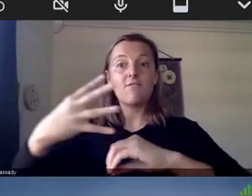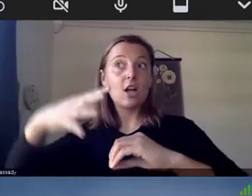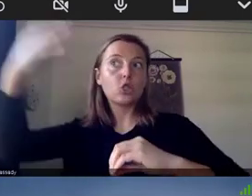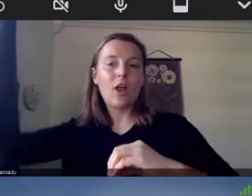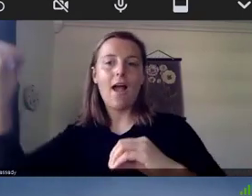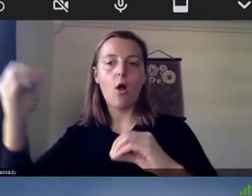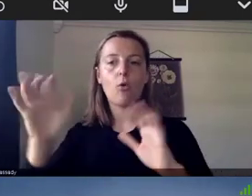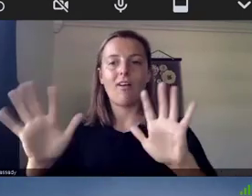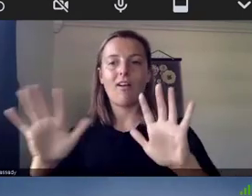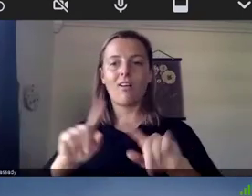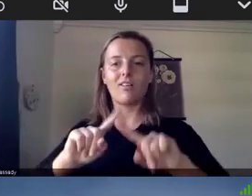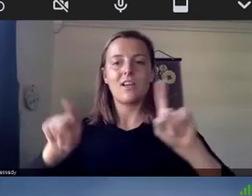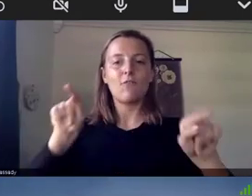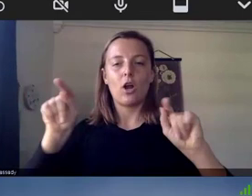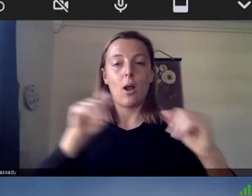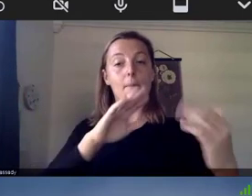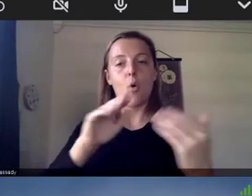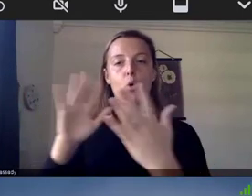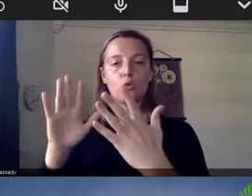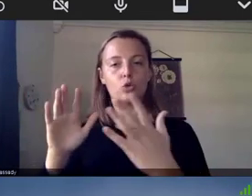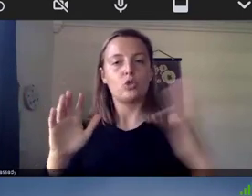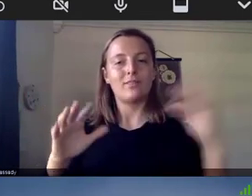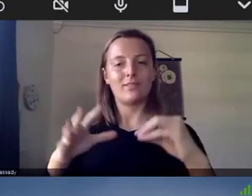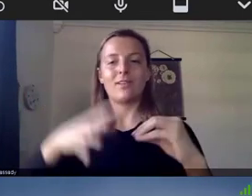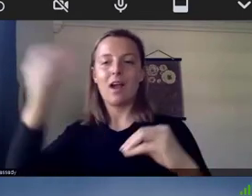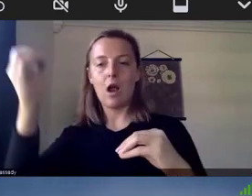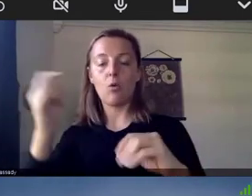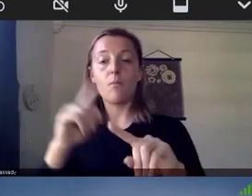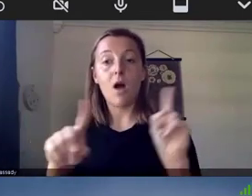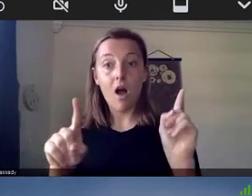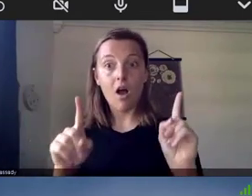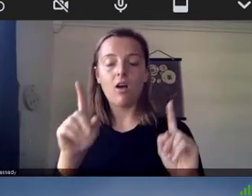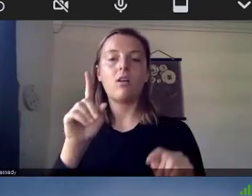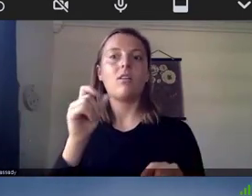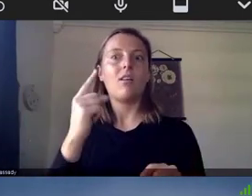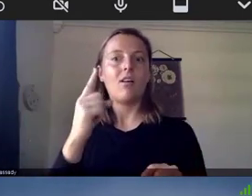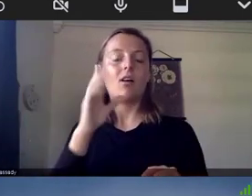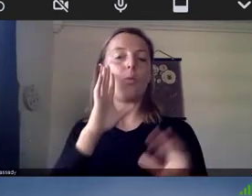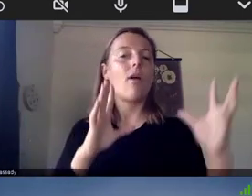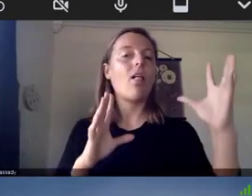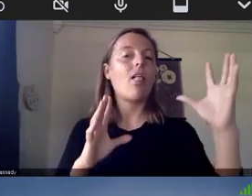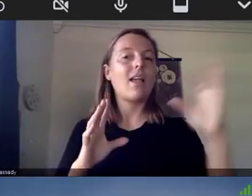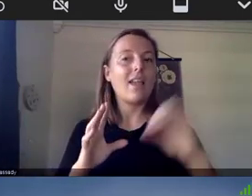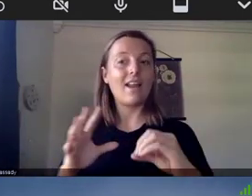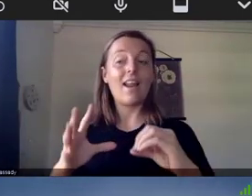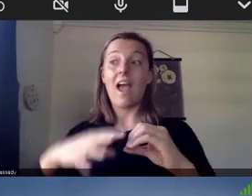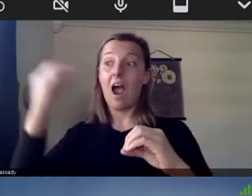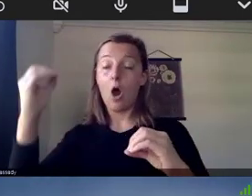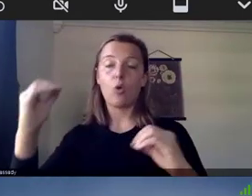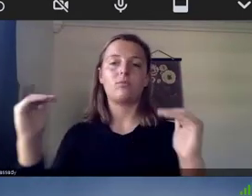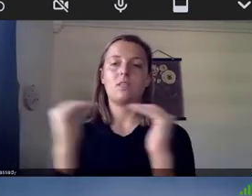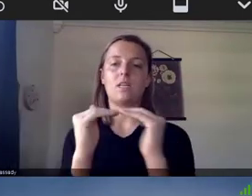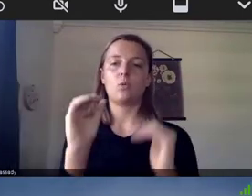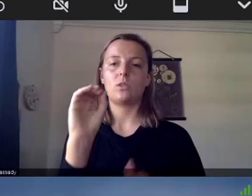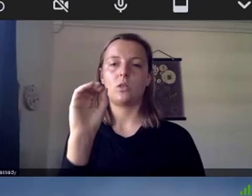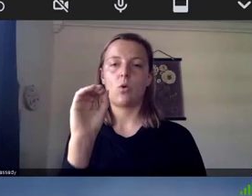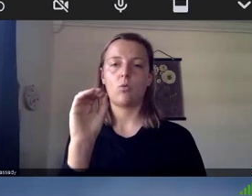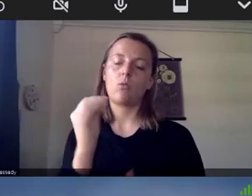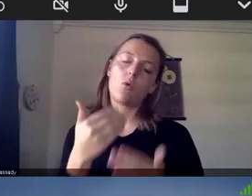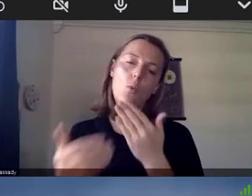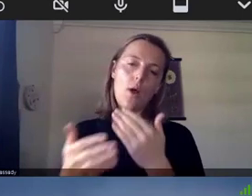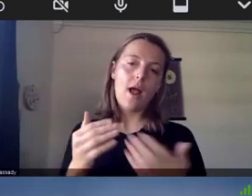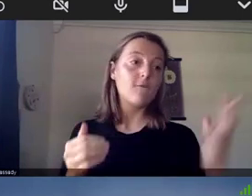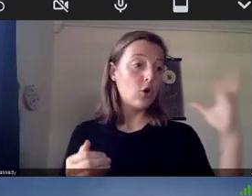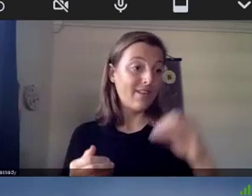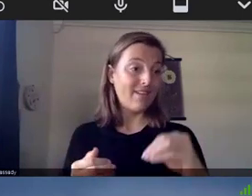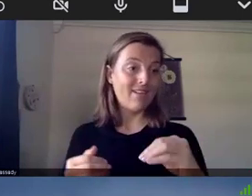out is equal to zero, or that the energy in is equal to the energy out. So these control surfaces are pretty